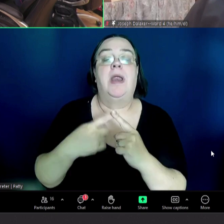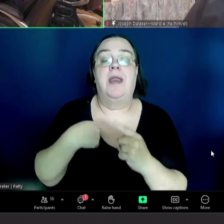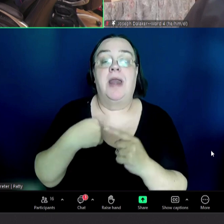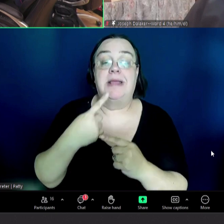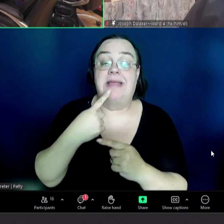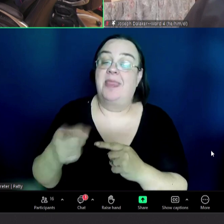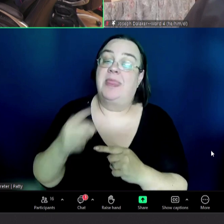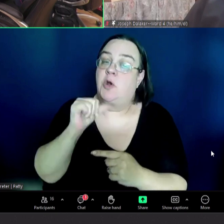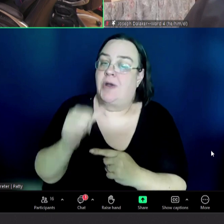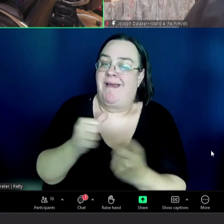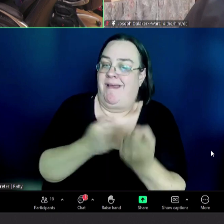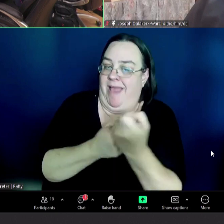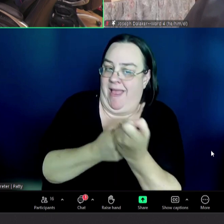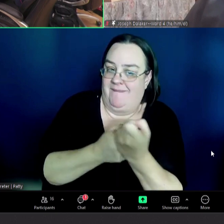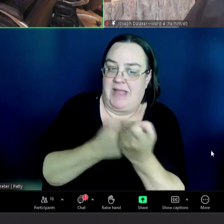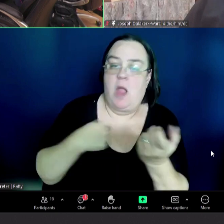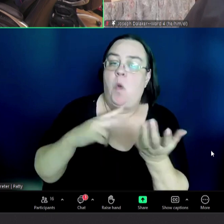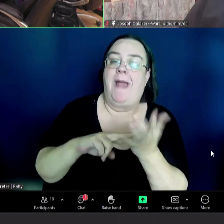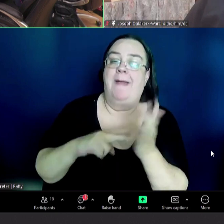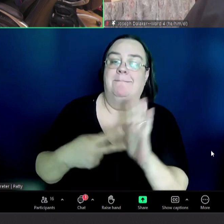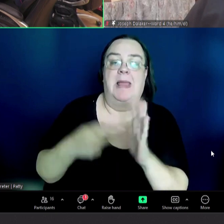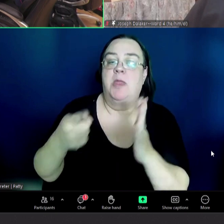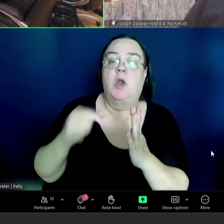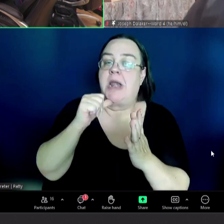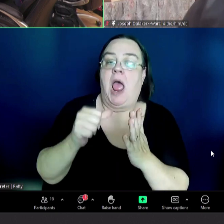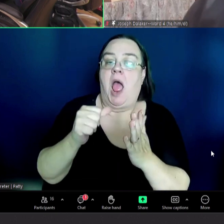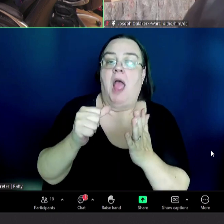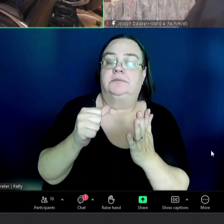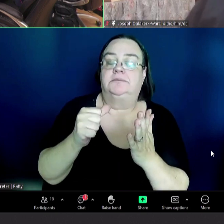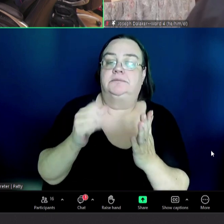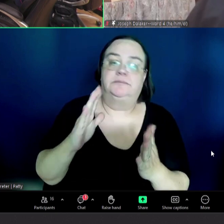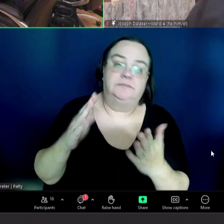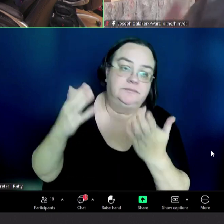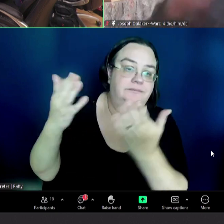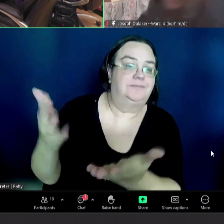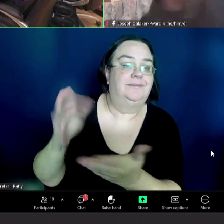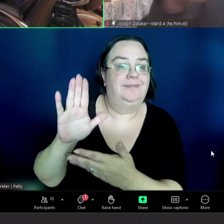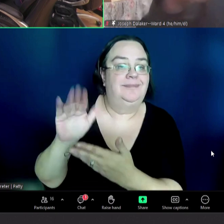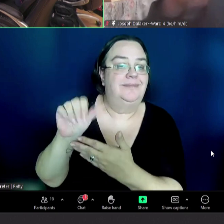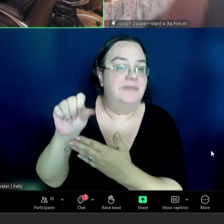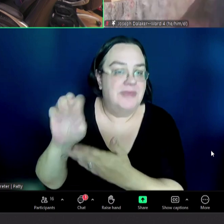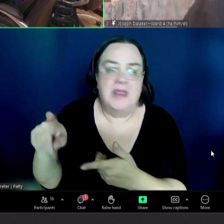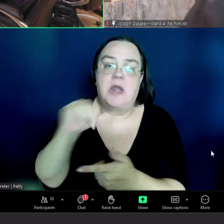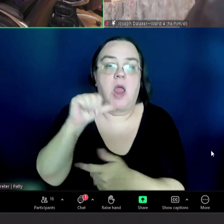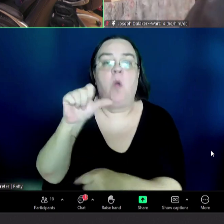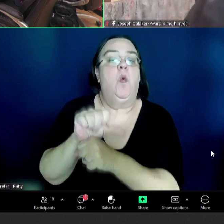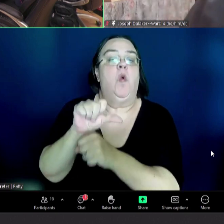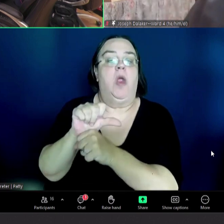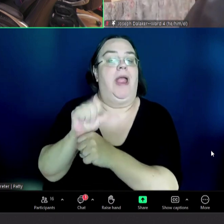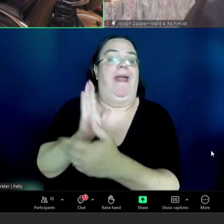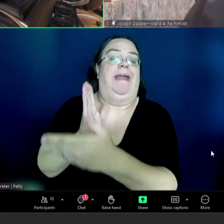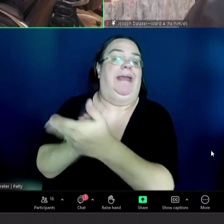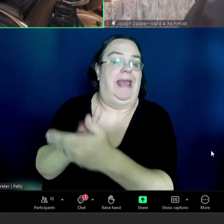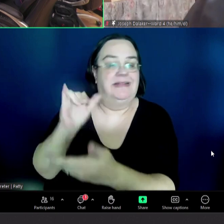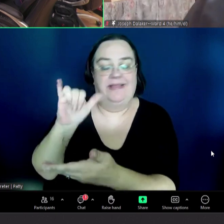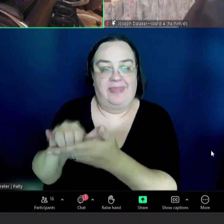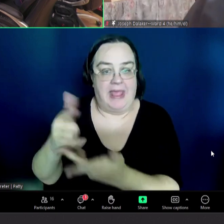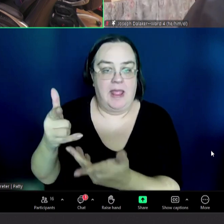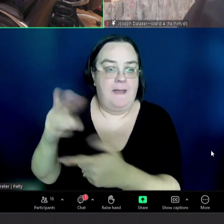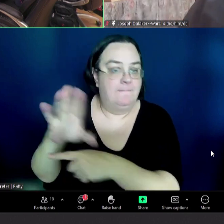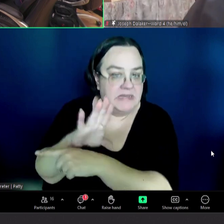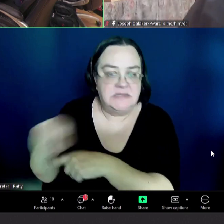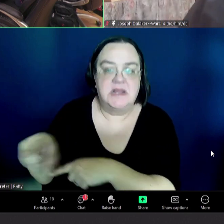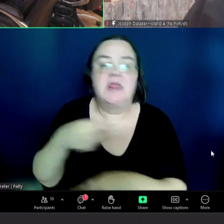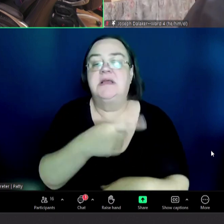they're not bringing a case on behalf of, or they're not working against this imaginary business over here. They're saying, hey, we've